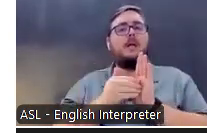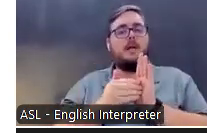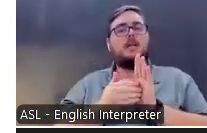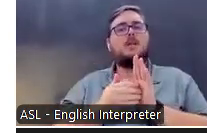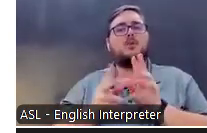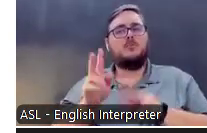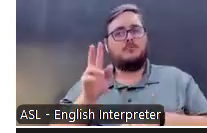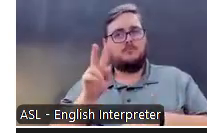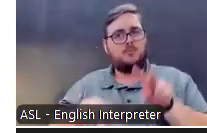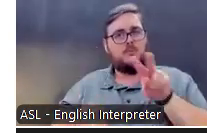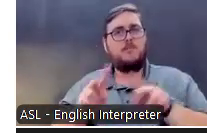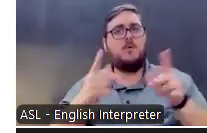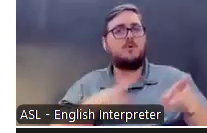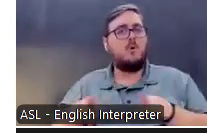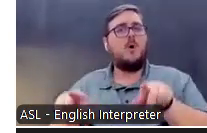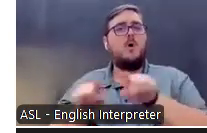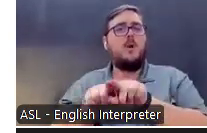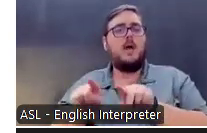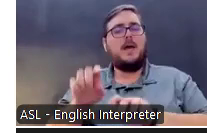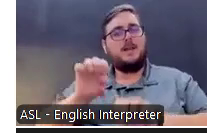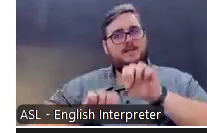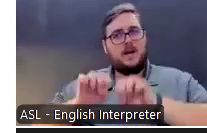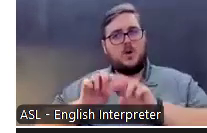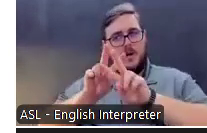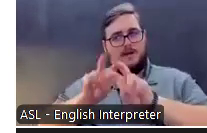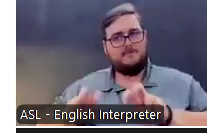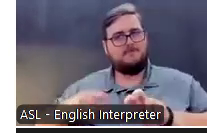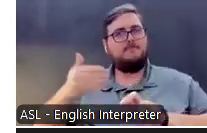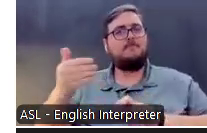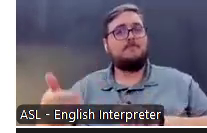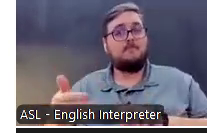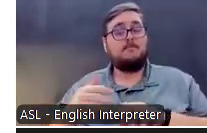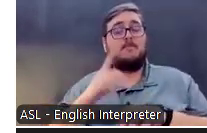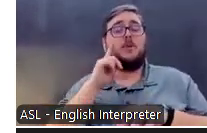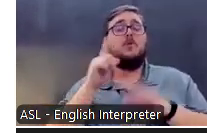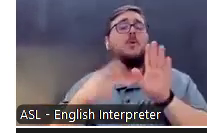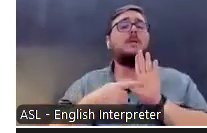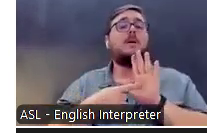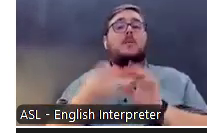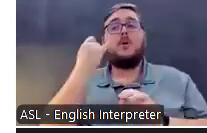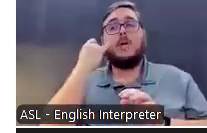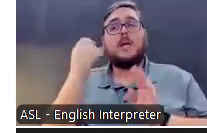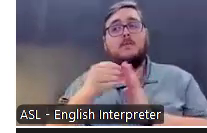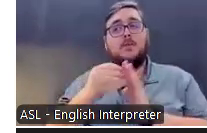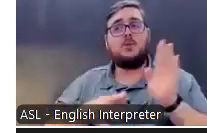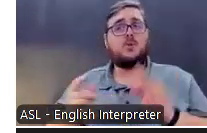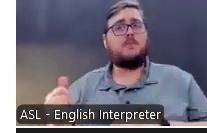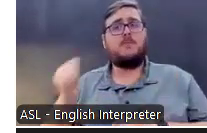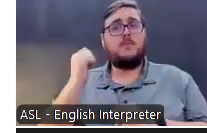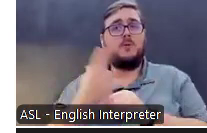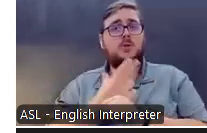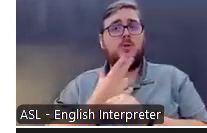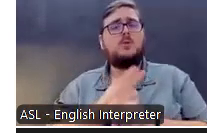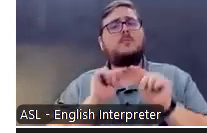For instance, if the student is refusing to use the assistive technology, the team should review that and try to determine